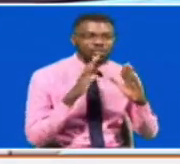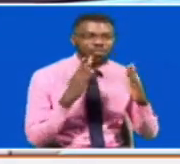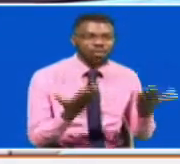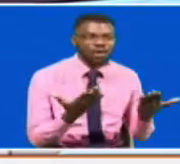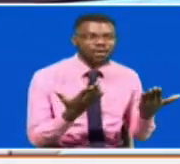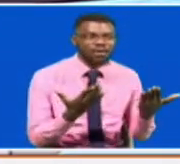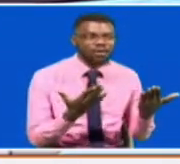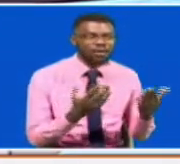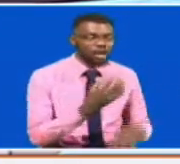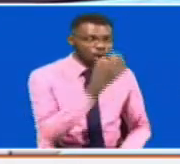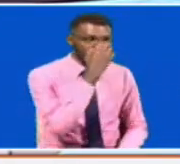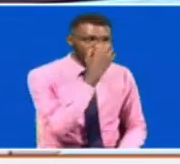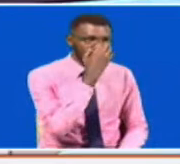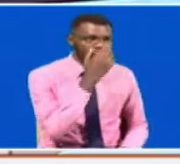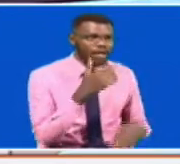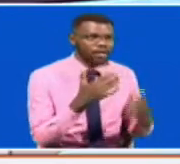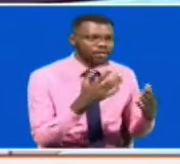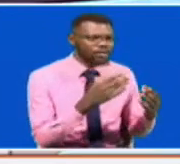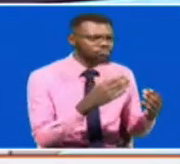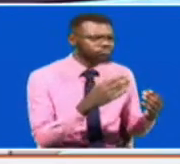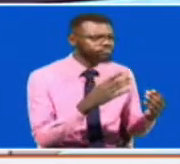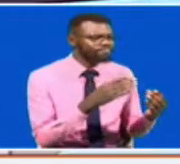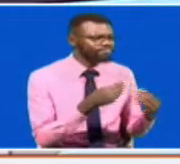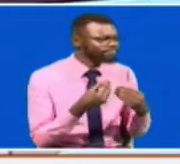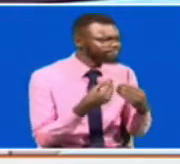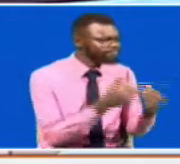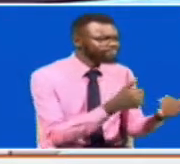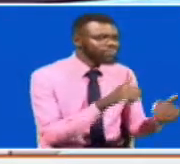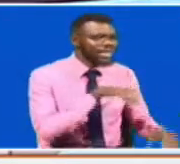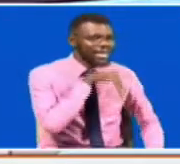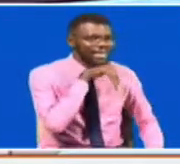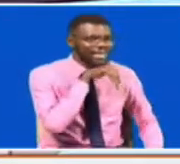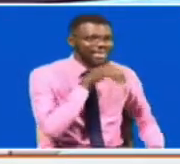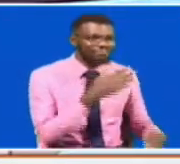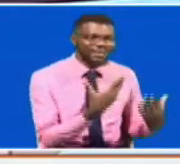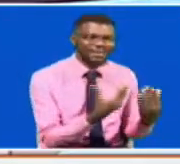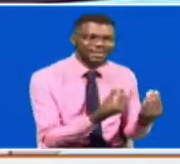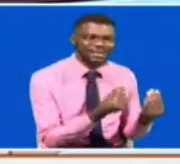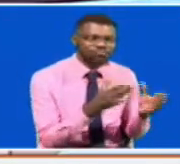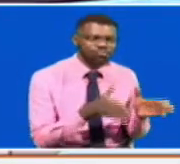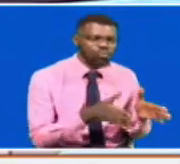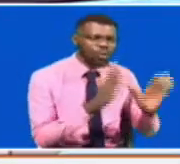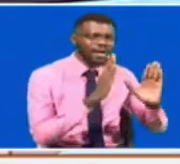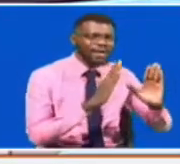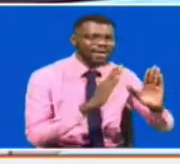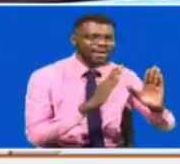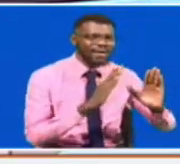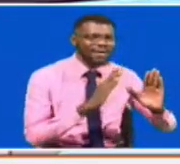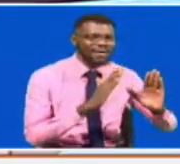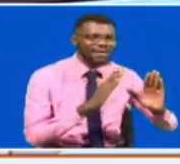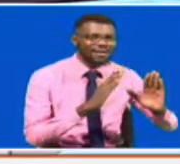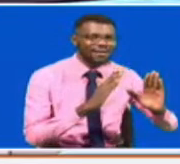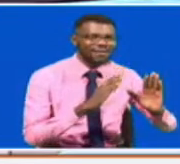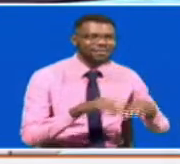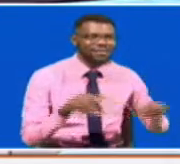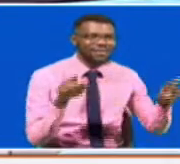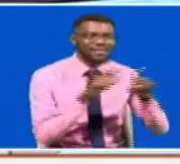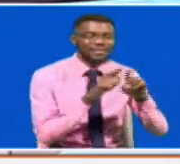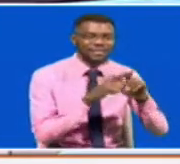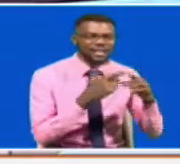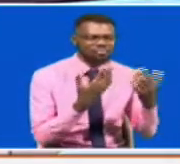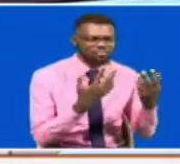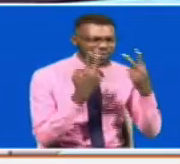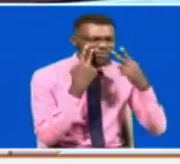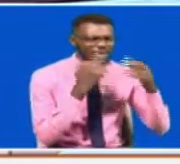account of how William Ruto beat Raila Odinga through a simple, predictable, in brackets, even